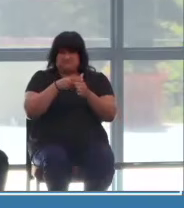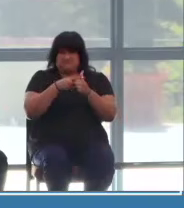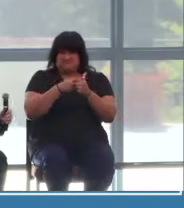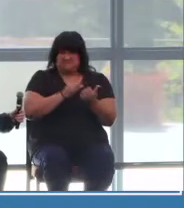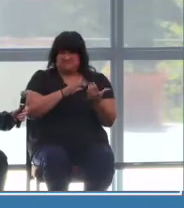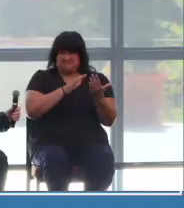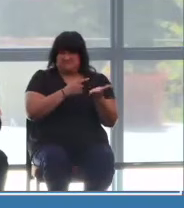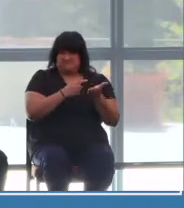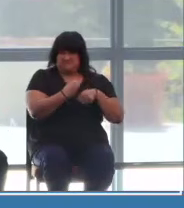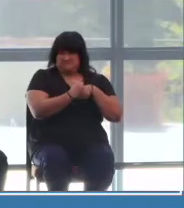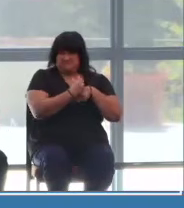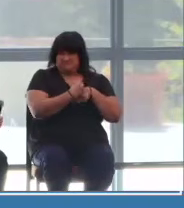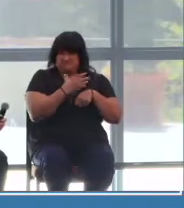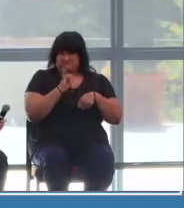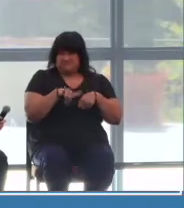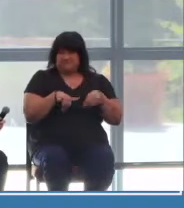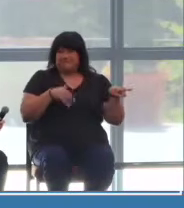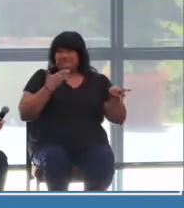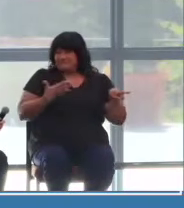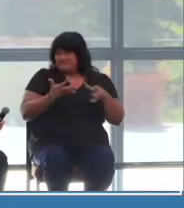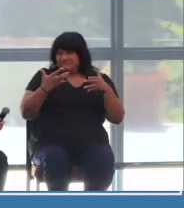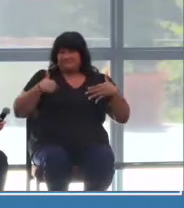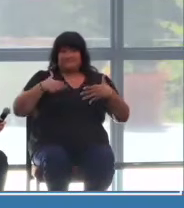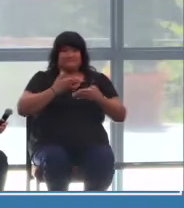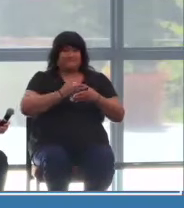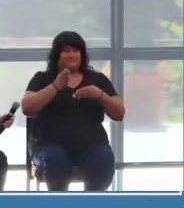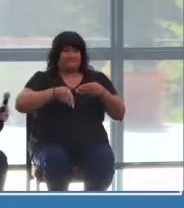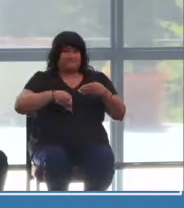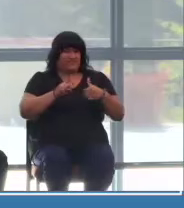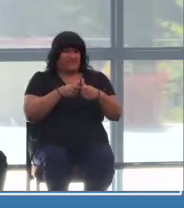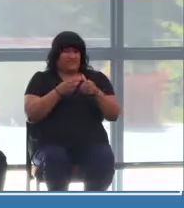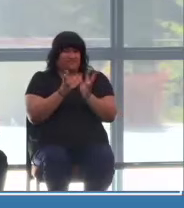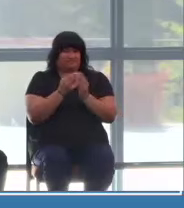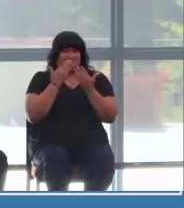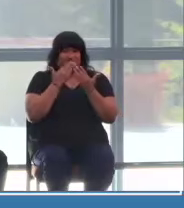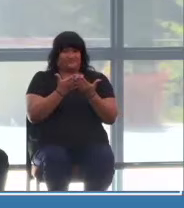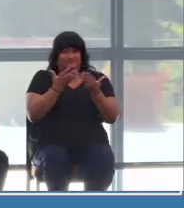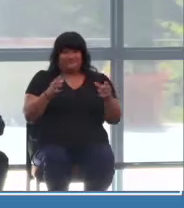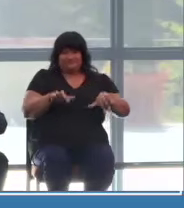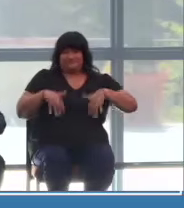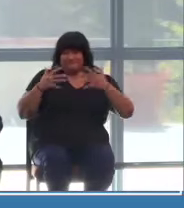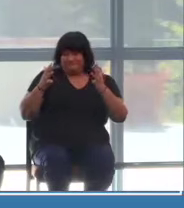Well, thank you so much. We're going to wrap up this first session. Thank you so much, Dr. Wallace.